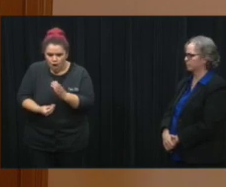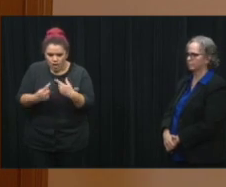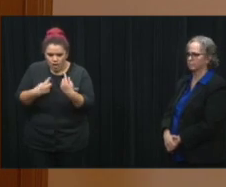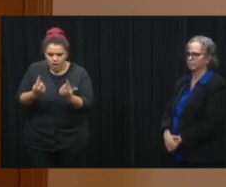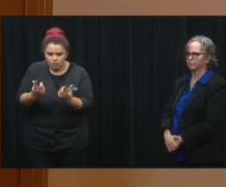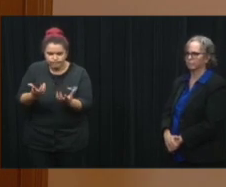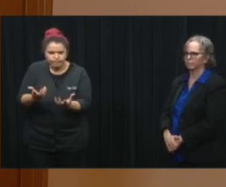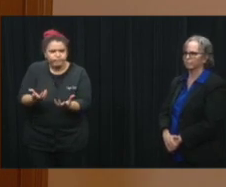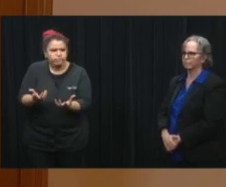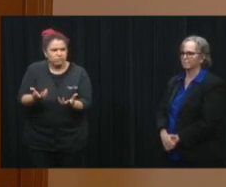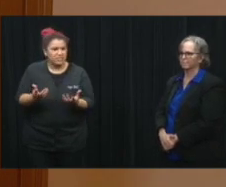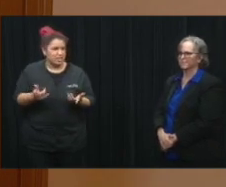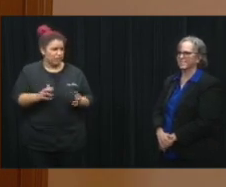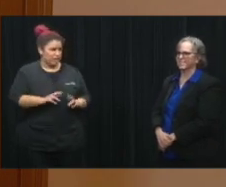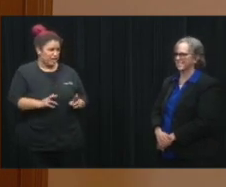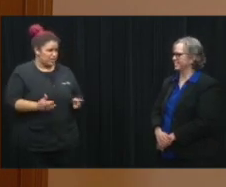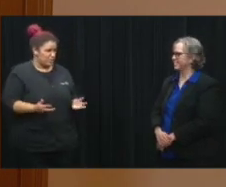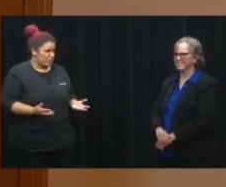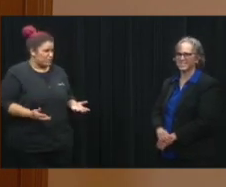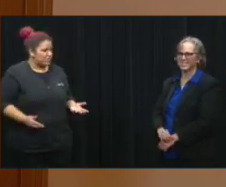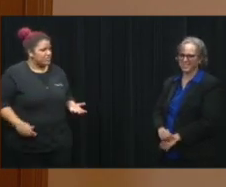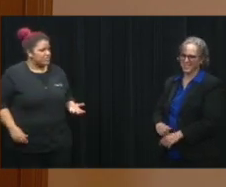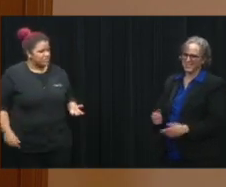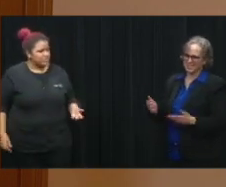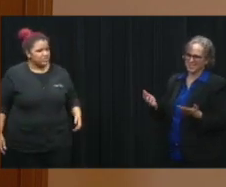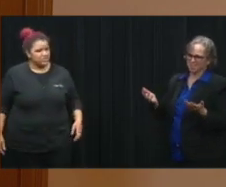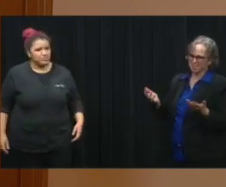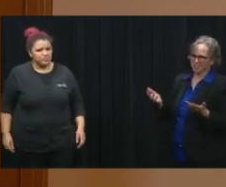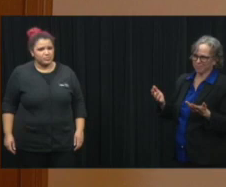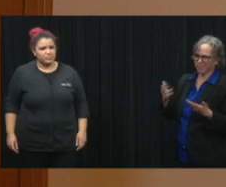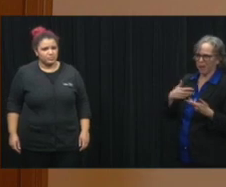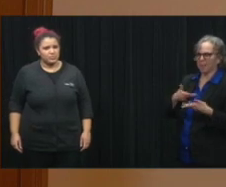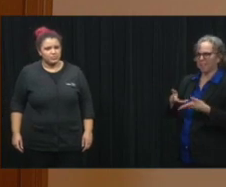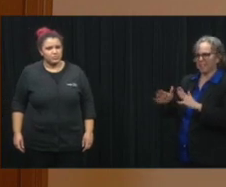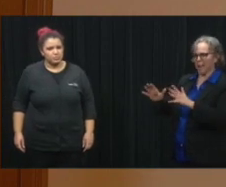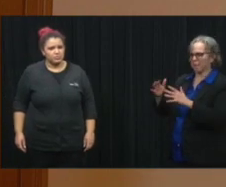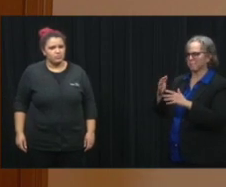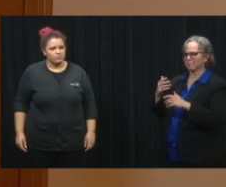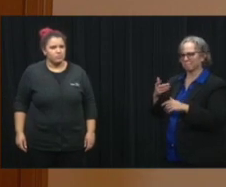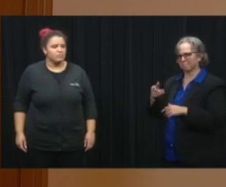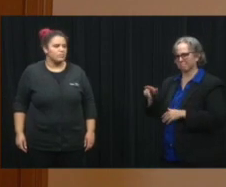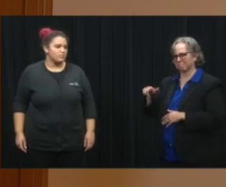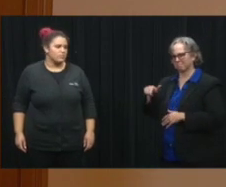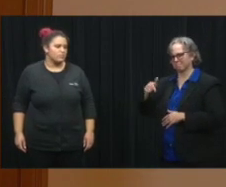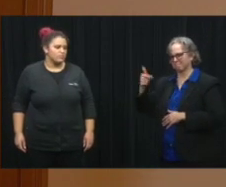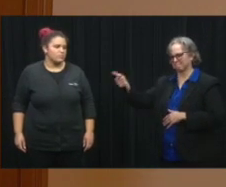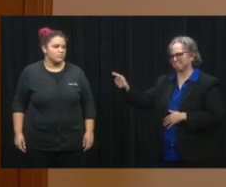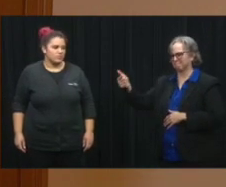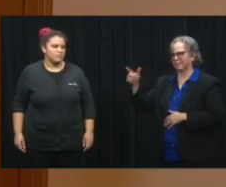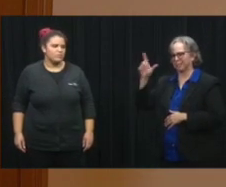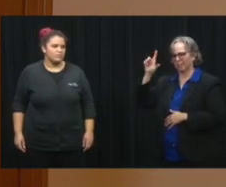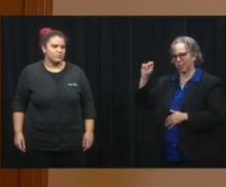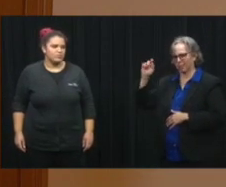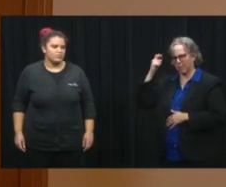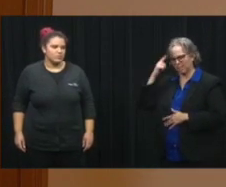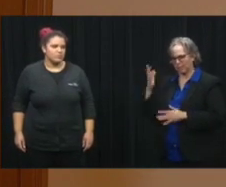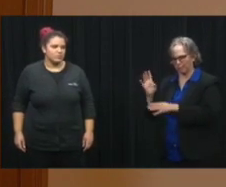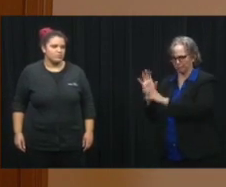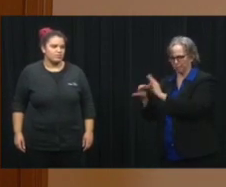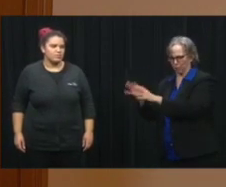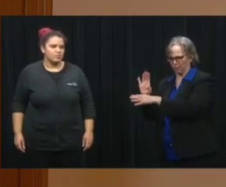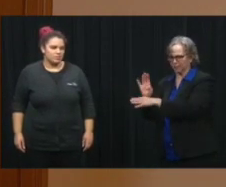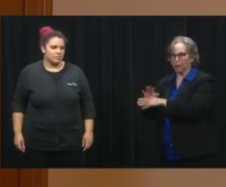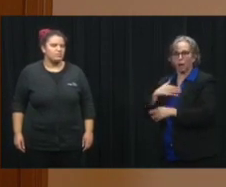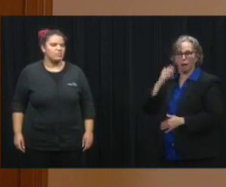my colleagues here talk a little more about the business aspects, although that is something I'm very aware of. By doing